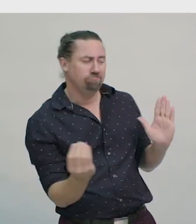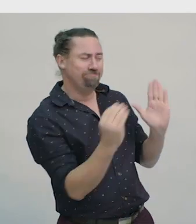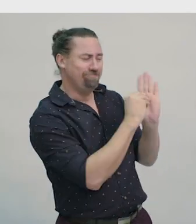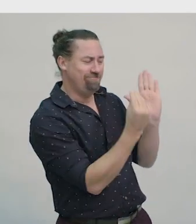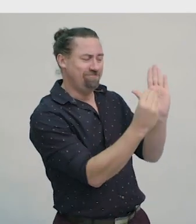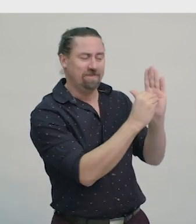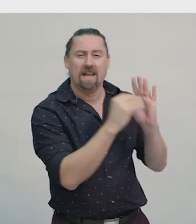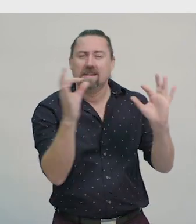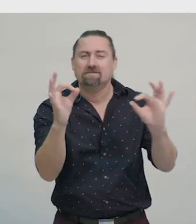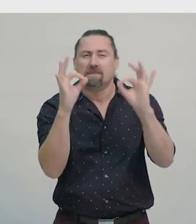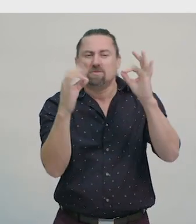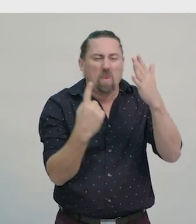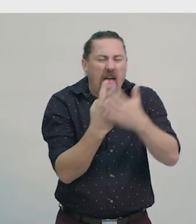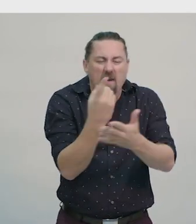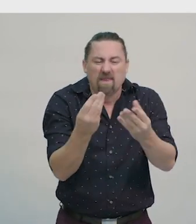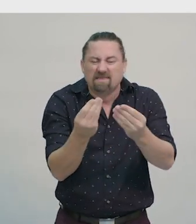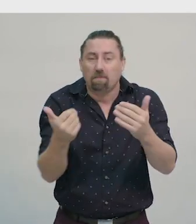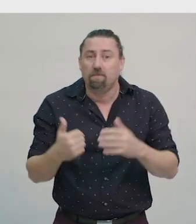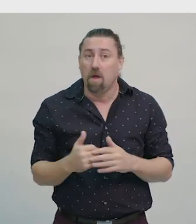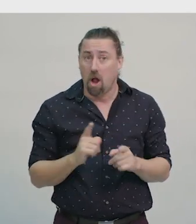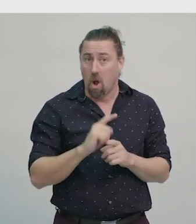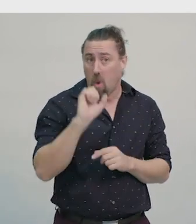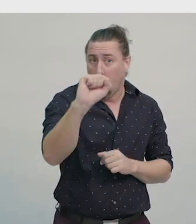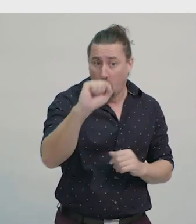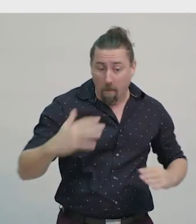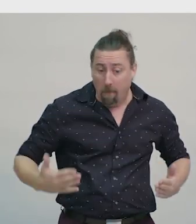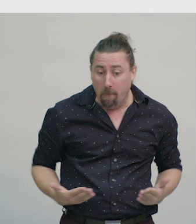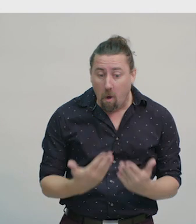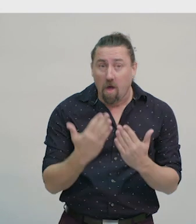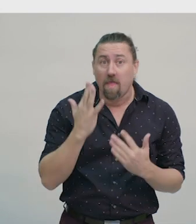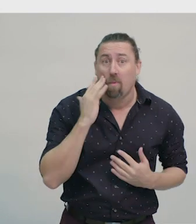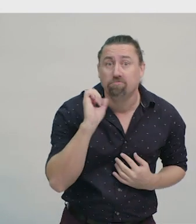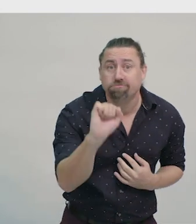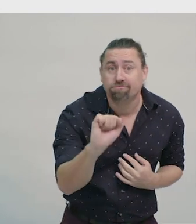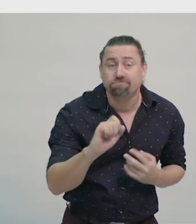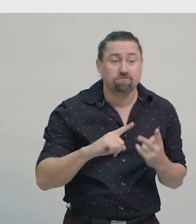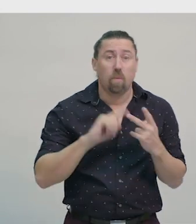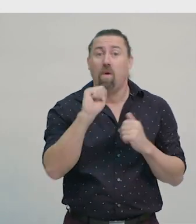in. You could write in when your birthday is, and when your family's and